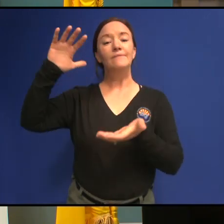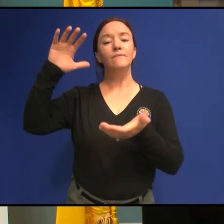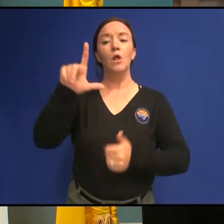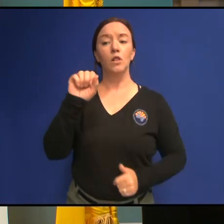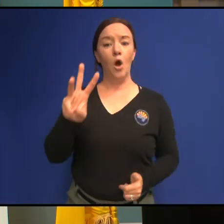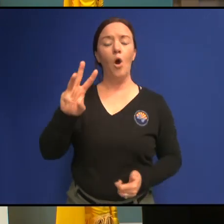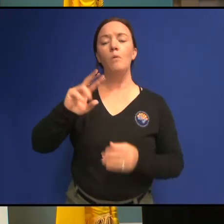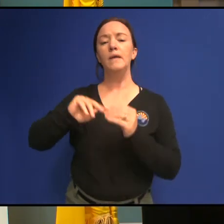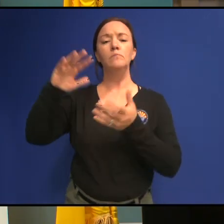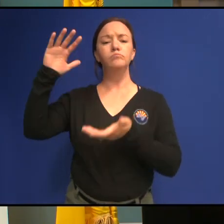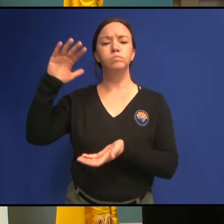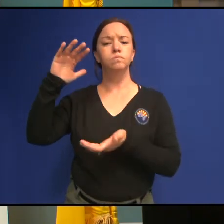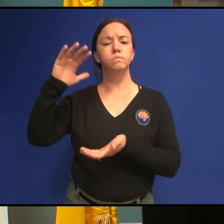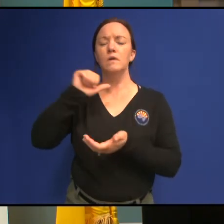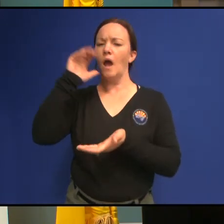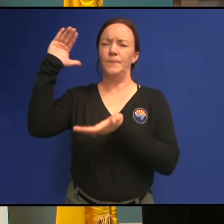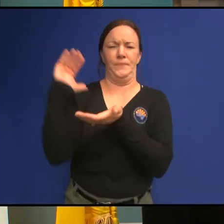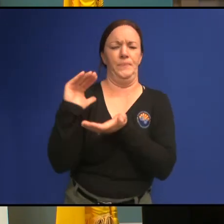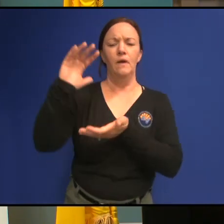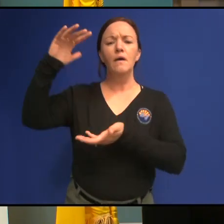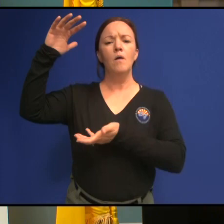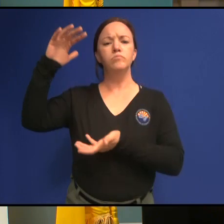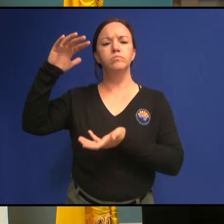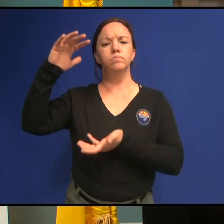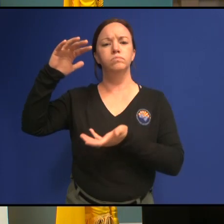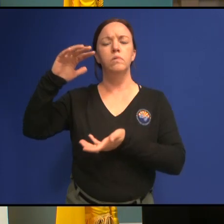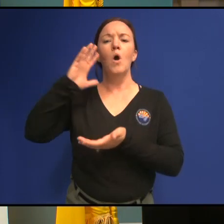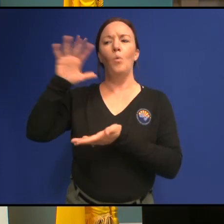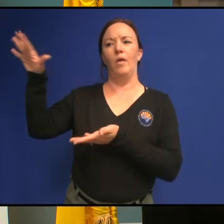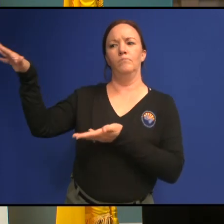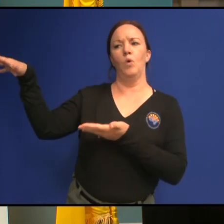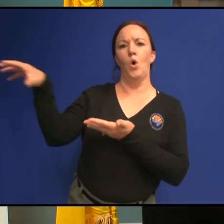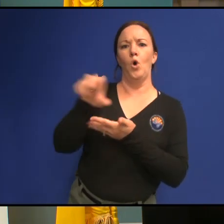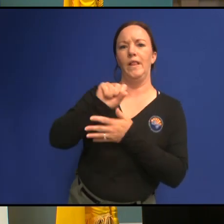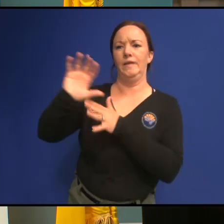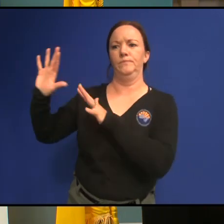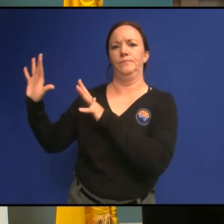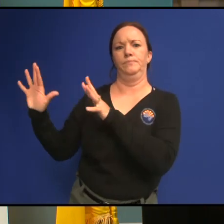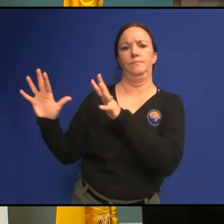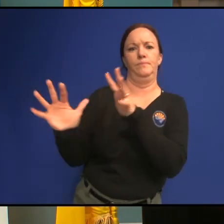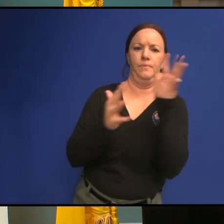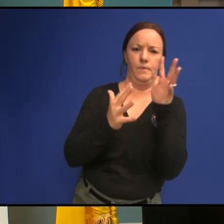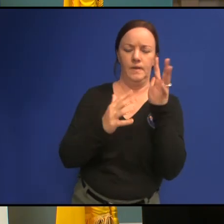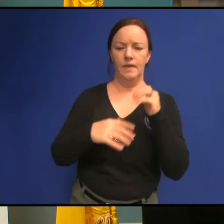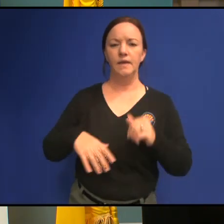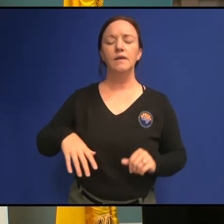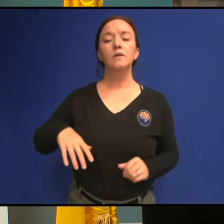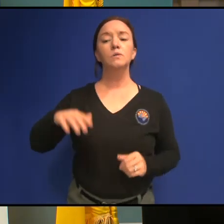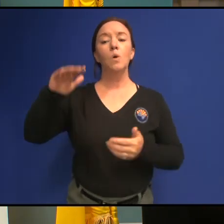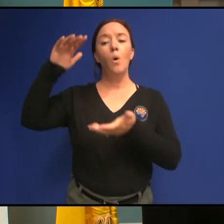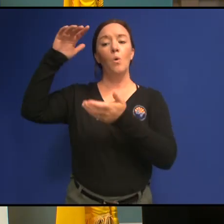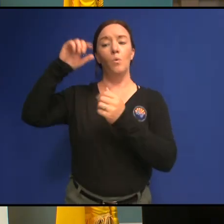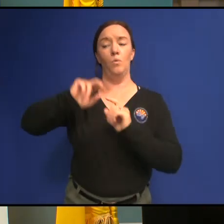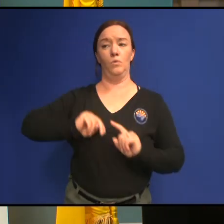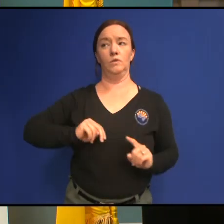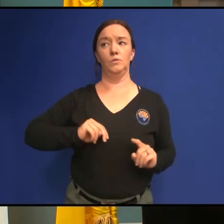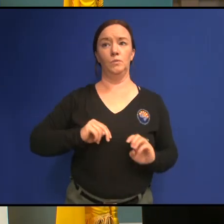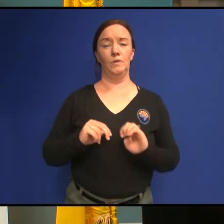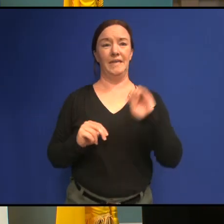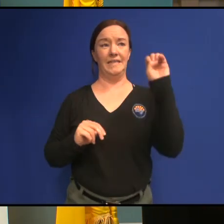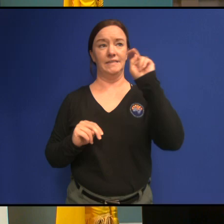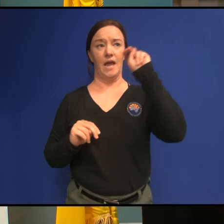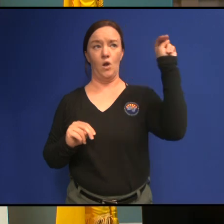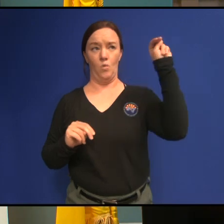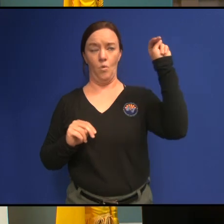it in a counterclockwise fashion. And so with low pressure to our east and to our north, that means we're going to have a wind from